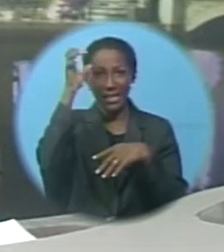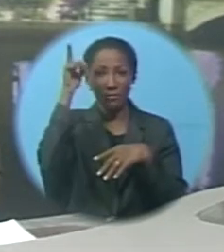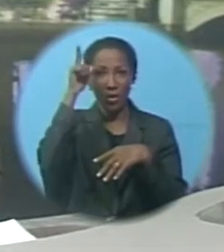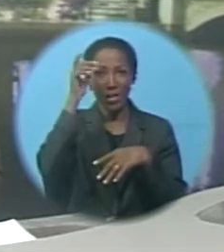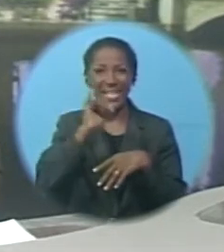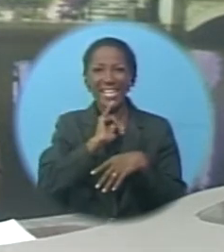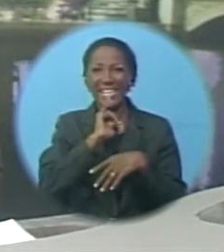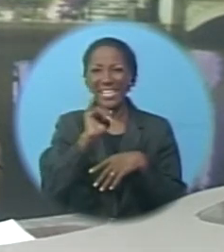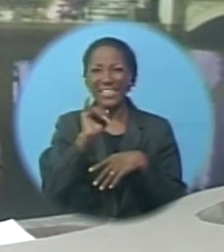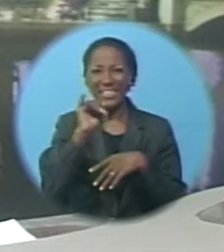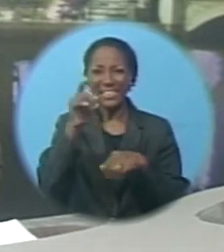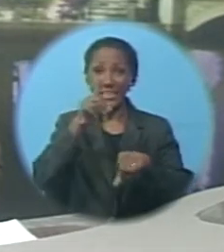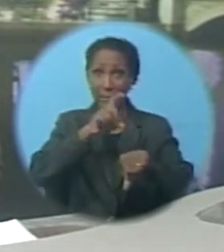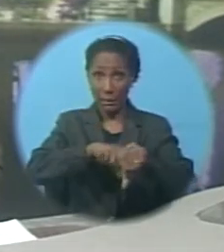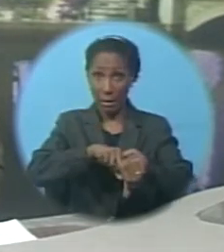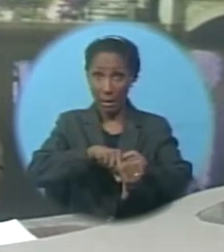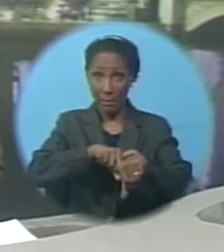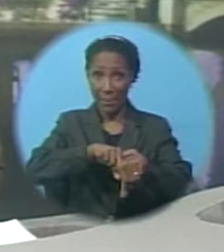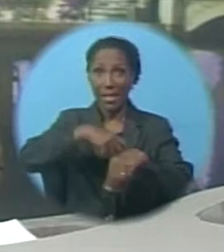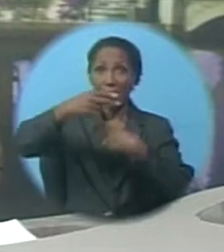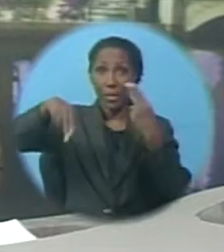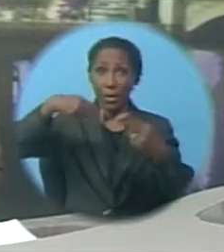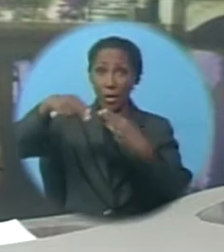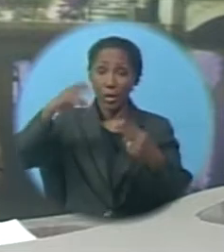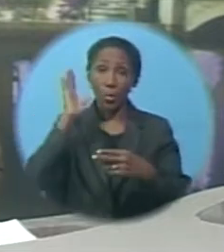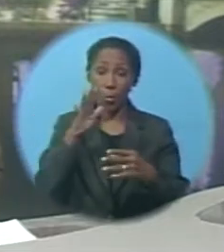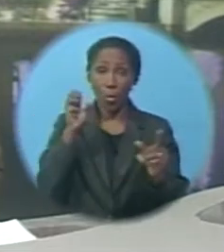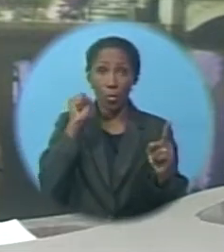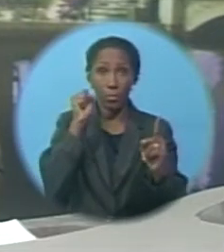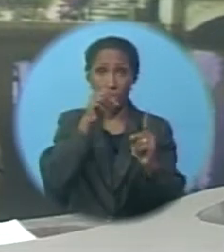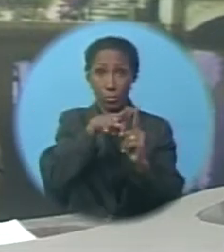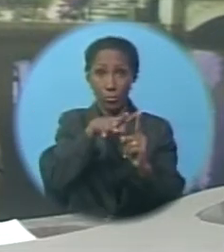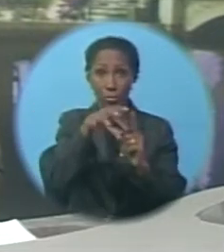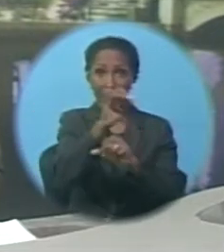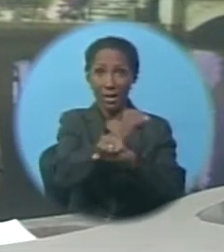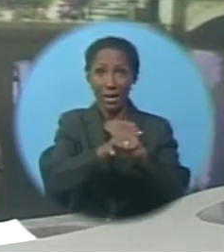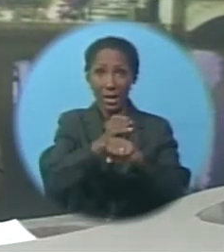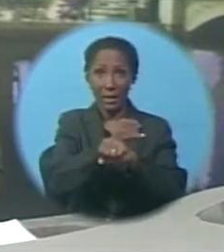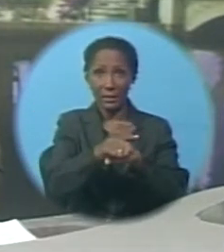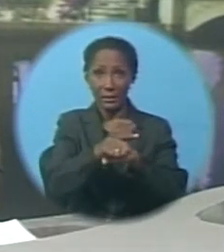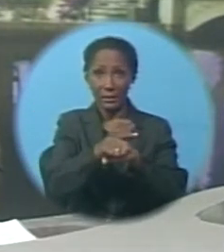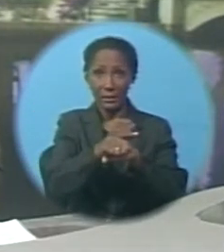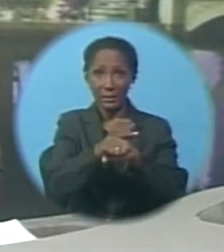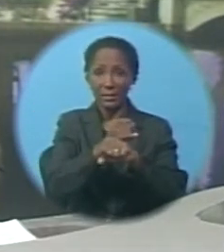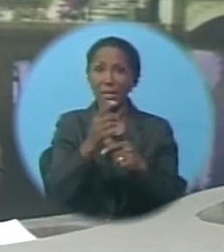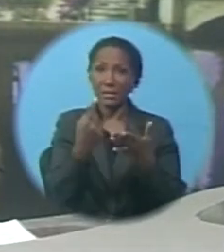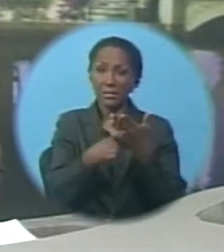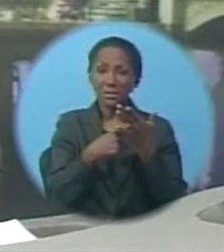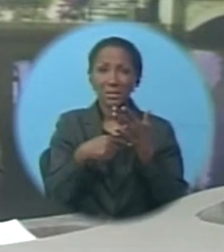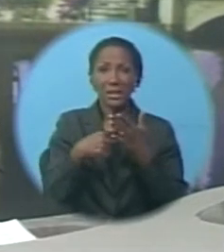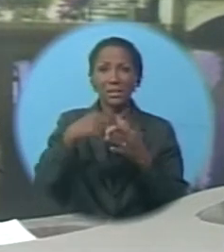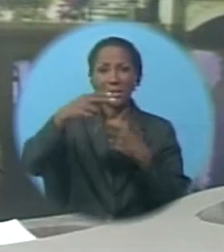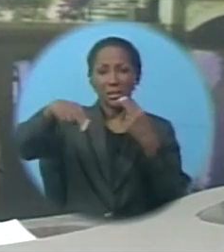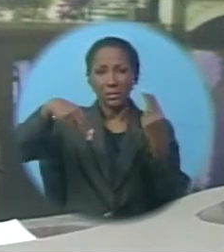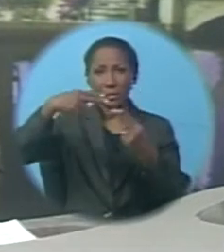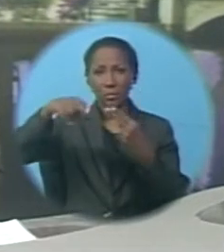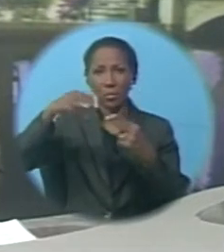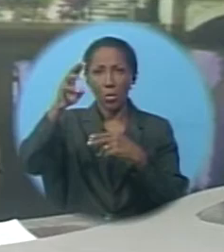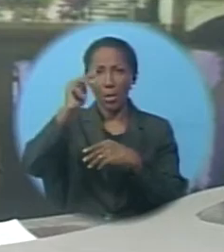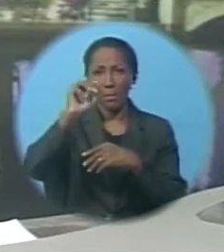that a system will impact the island. And in the case of Tropical Storm Matthew, which struck the island last month, it was around